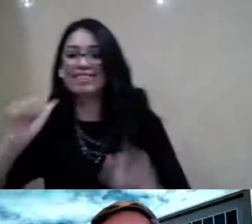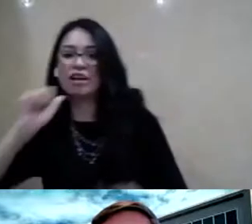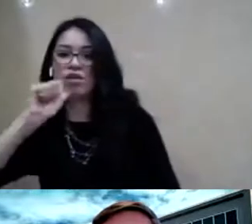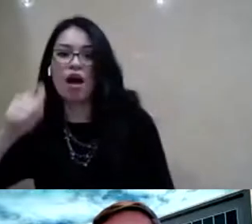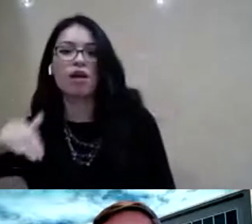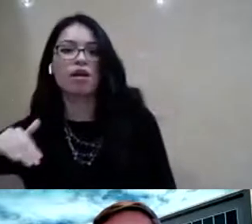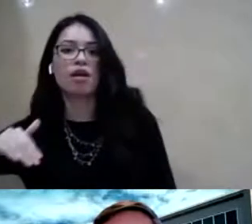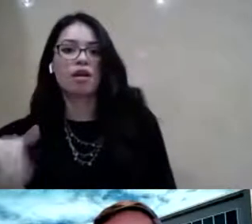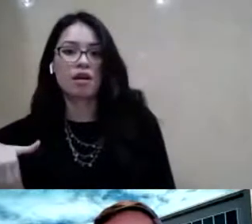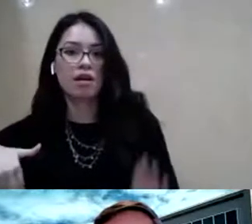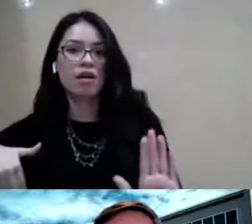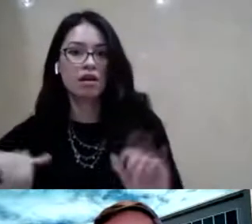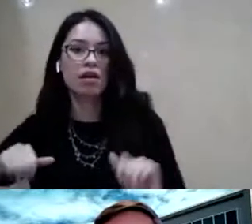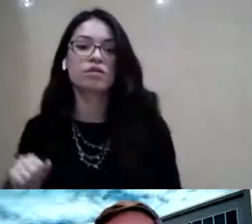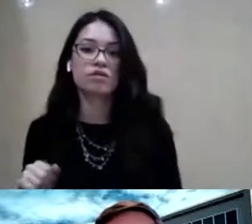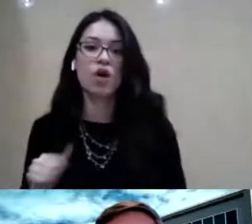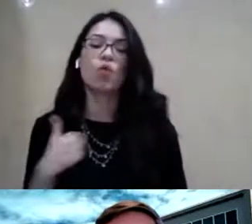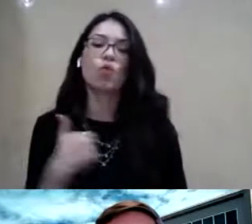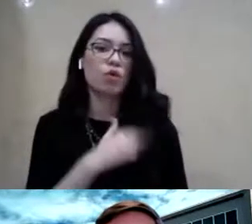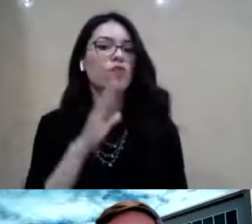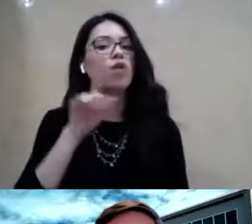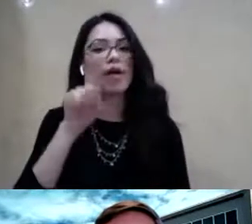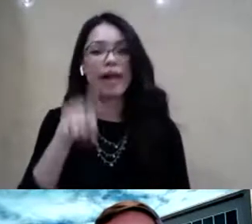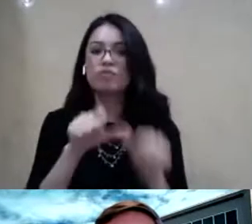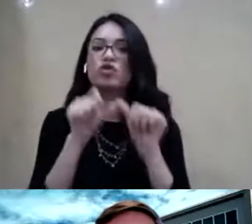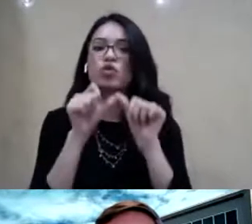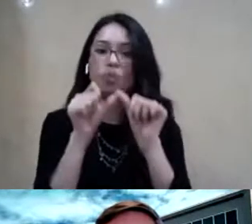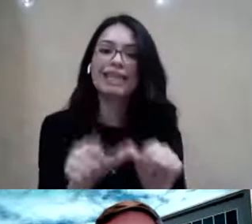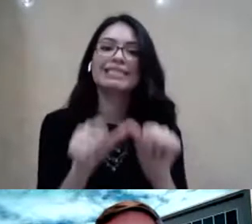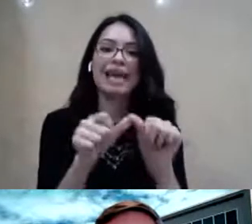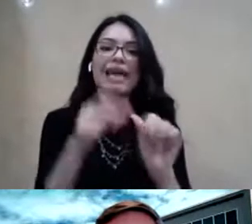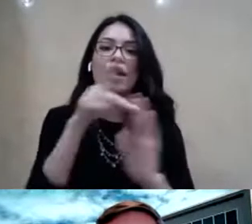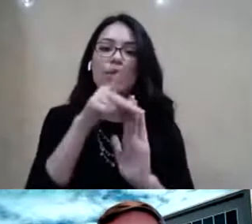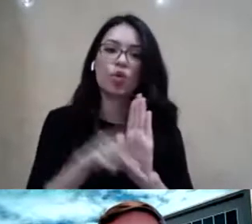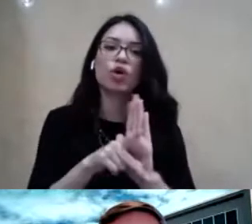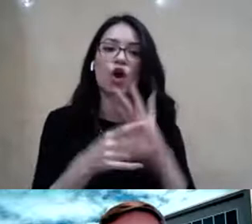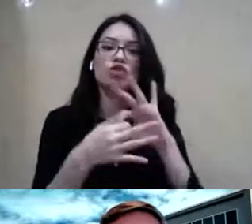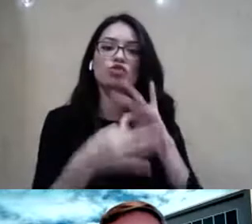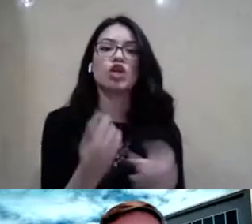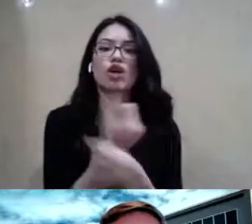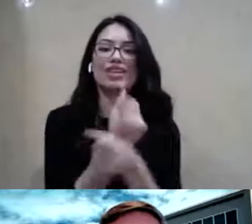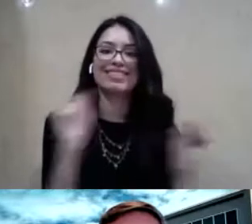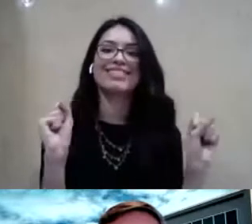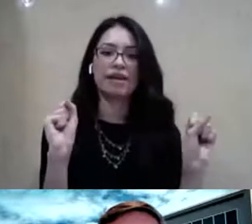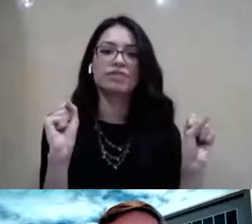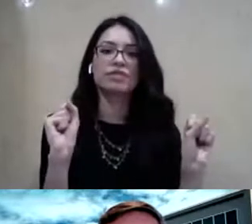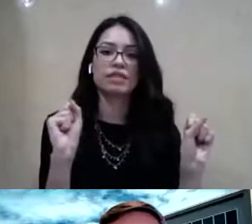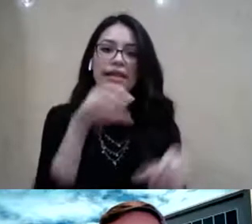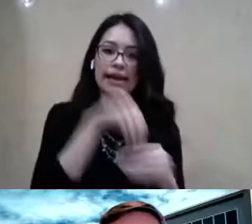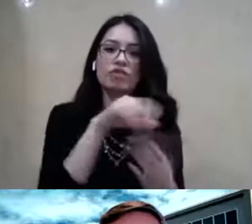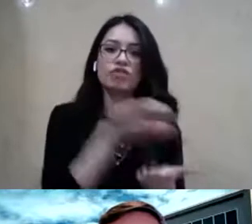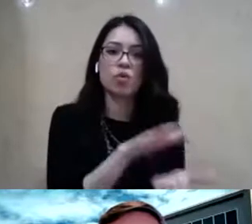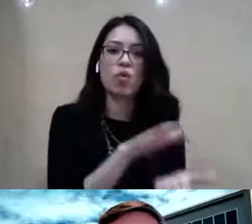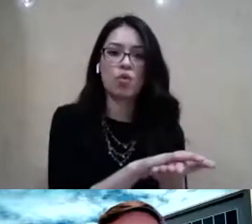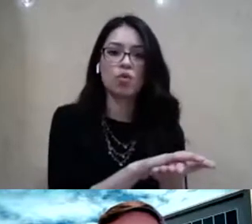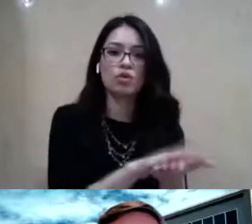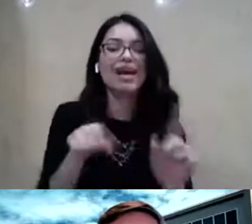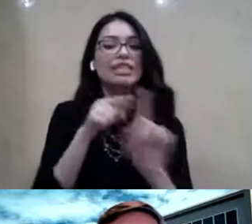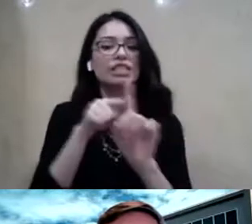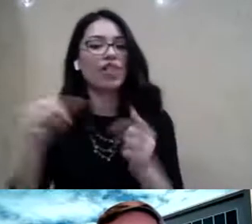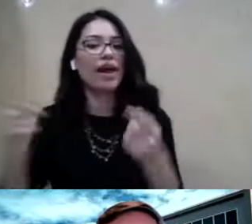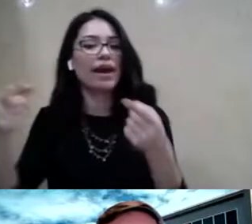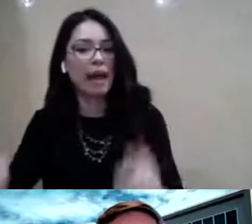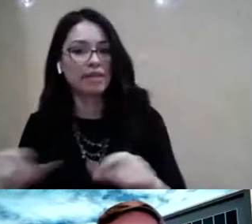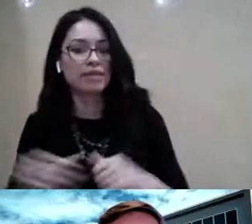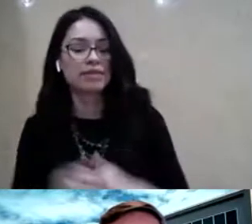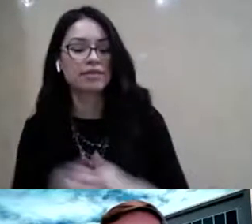maintain COVID protocols in schools for quite some time to come. Vaccination, as it touches schools, has two parts.